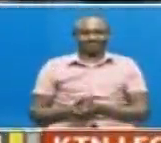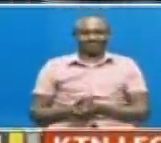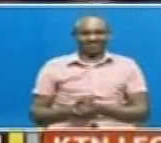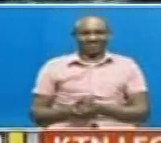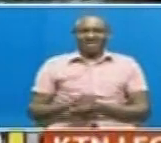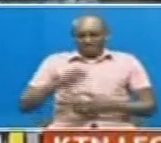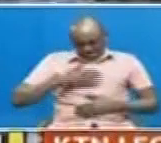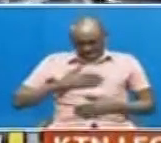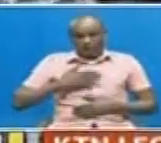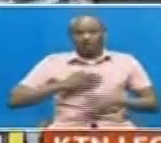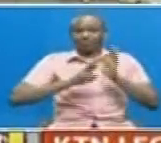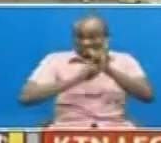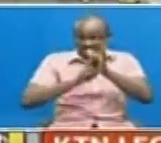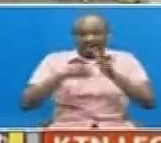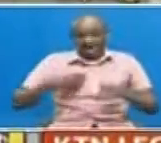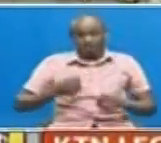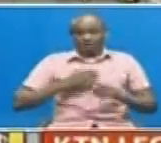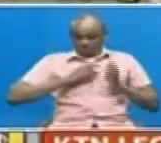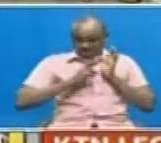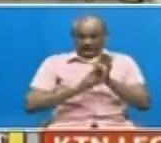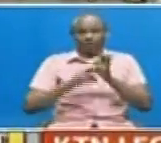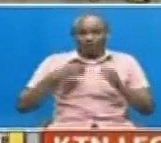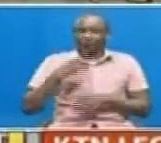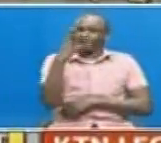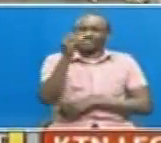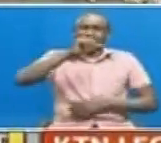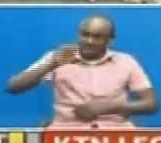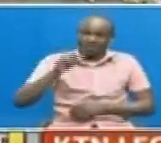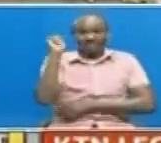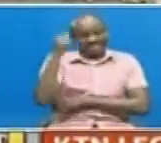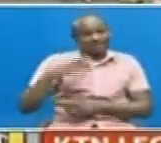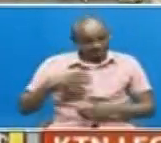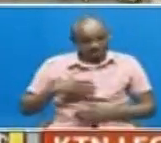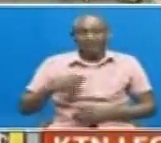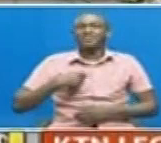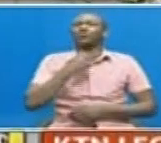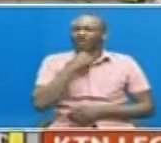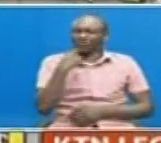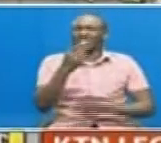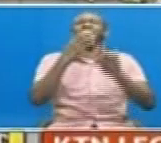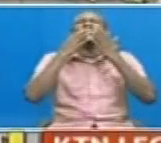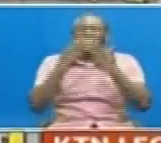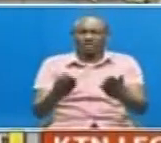On my own behalf, on behalf of 40 million Kenyans, I want to say